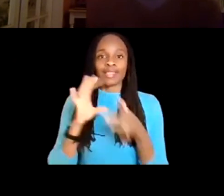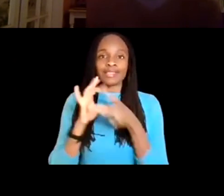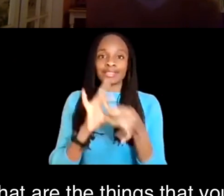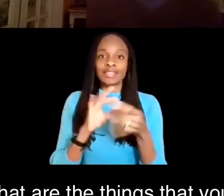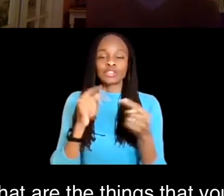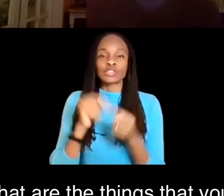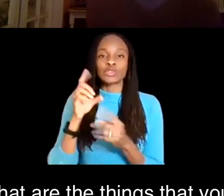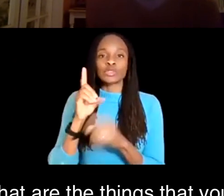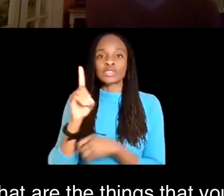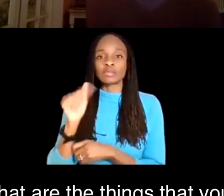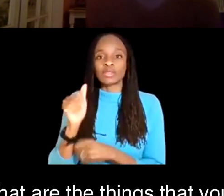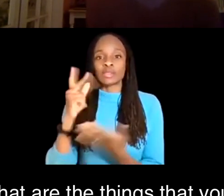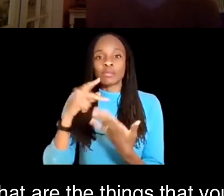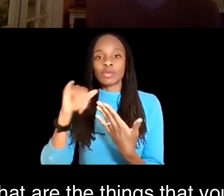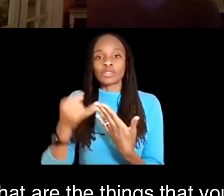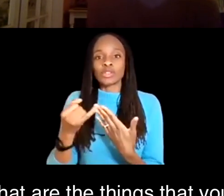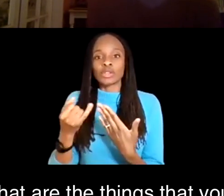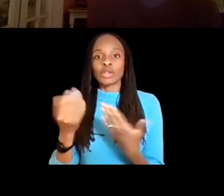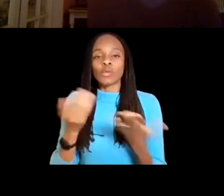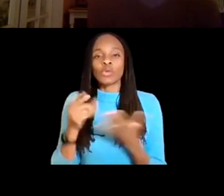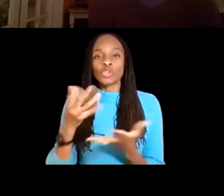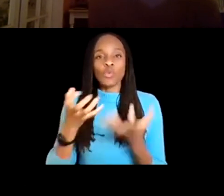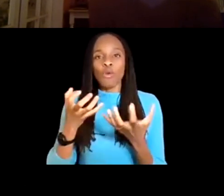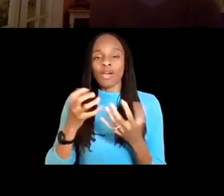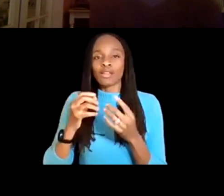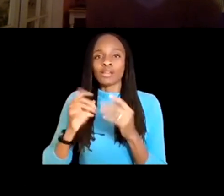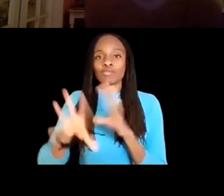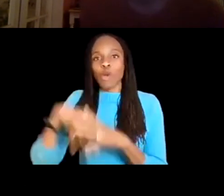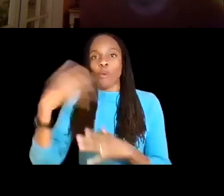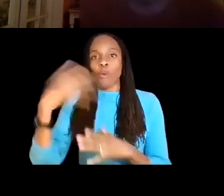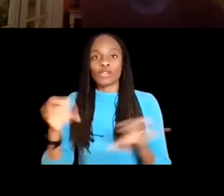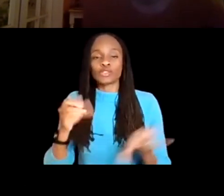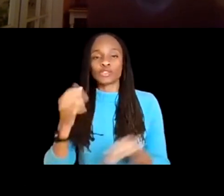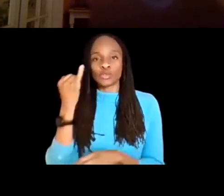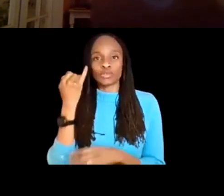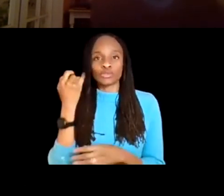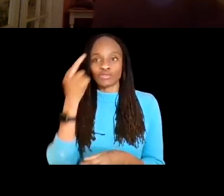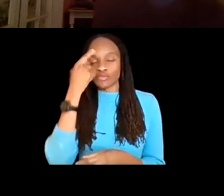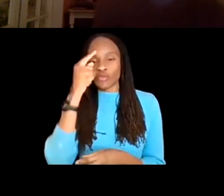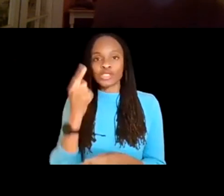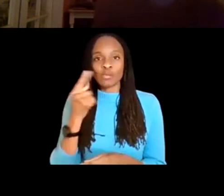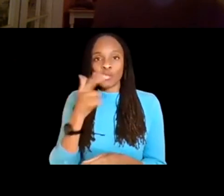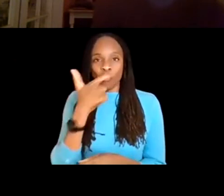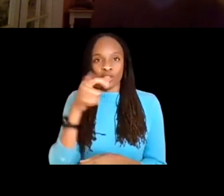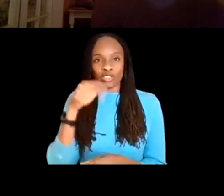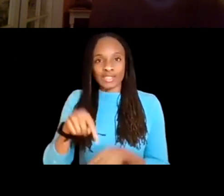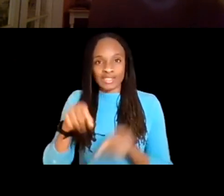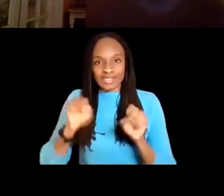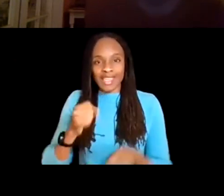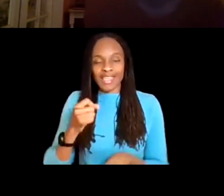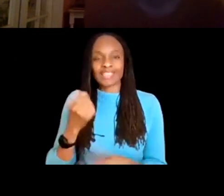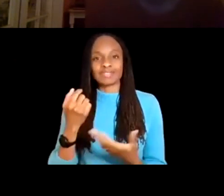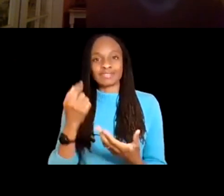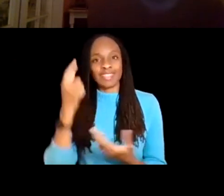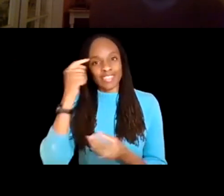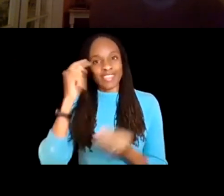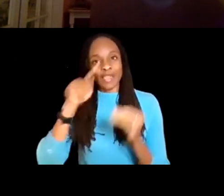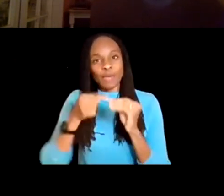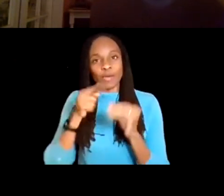projects. What are the things that you want to get out there and do so that somebody watching this can say, you know, can think of you